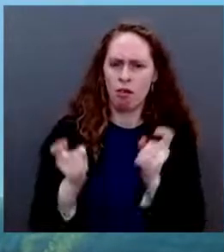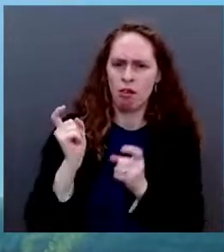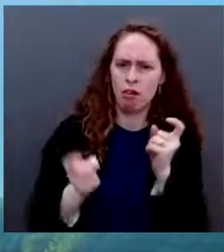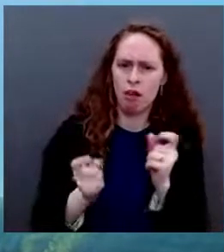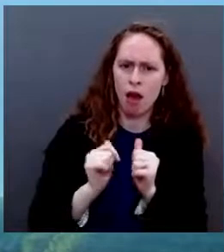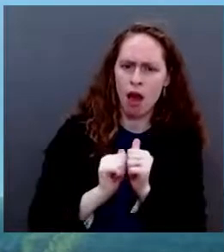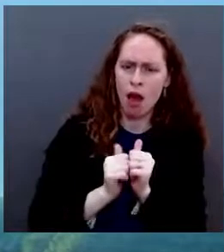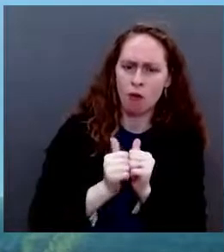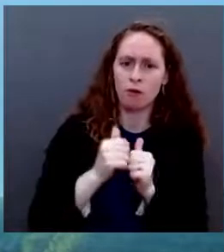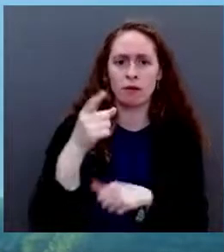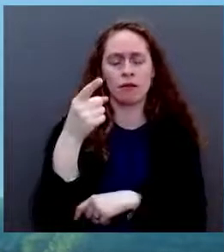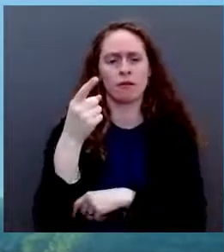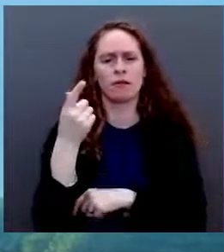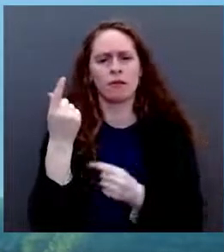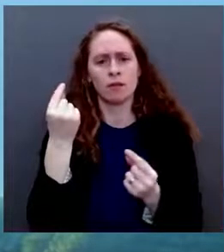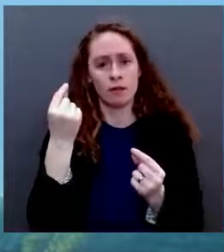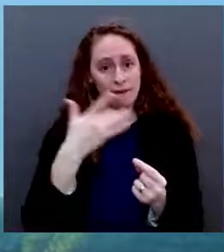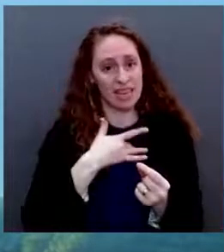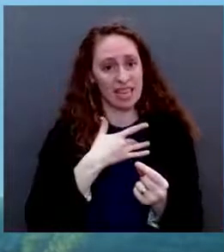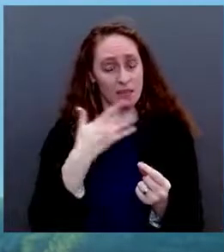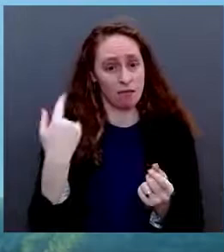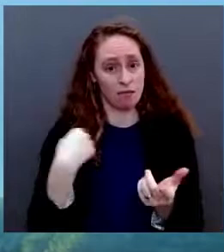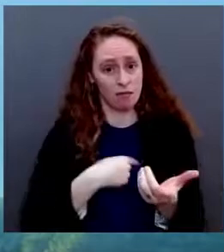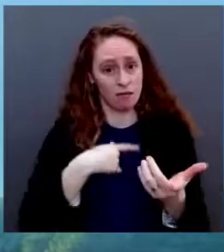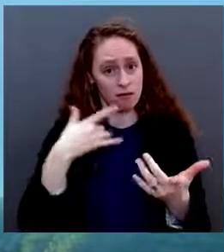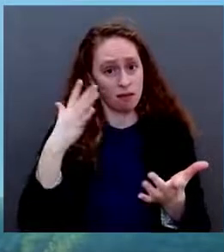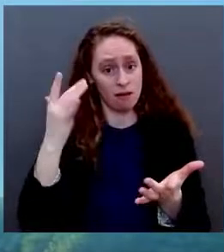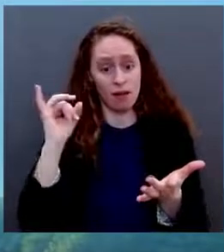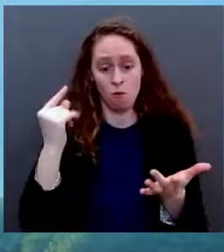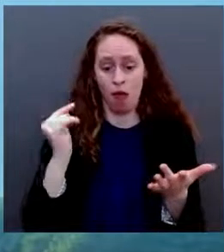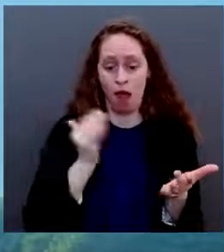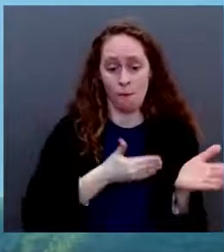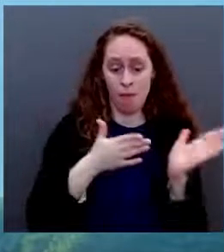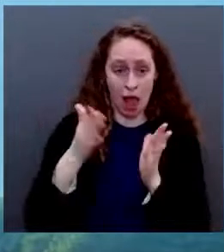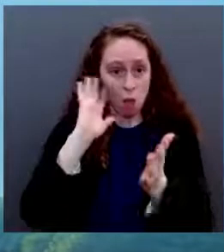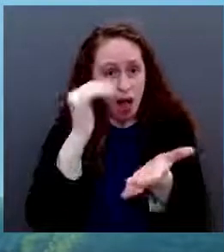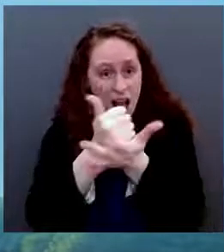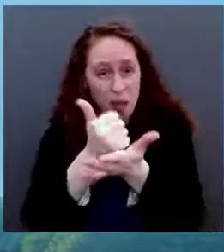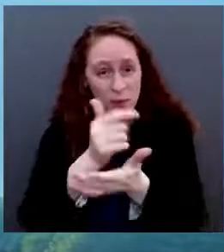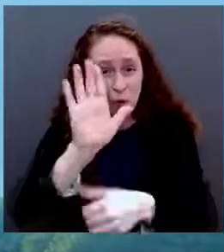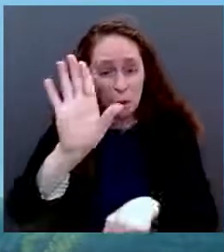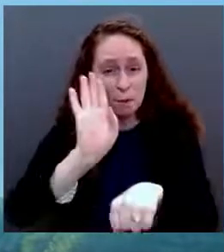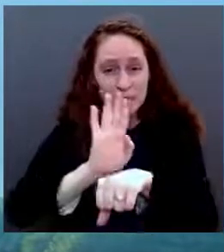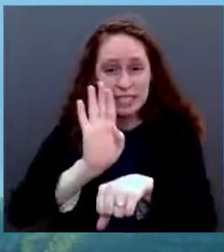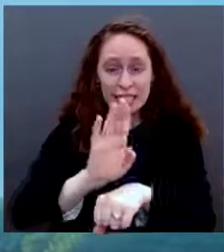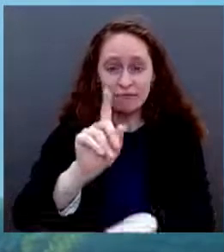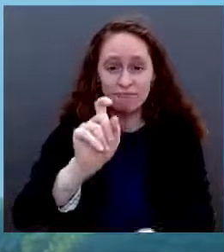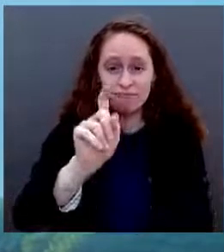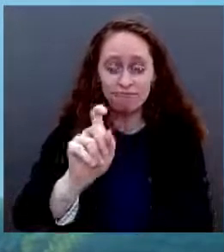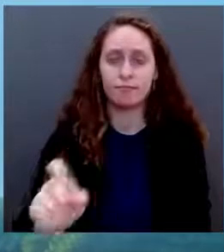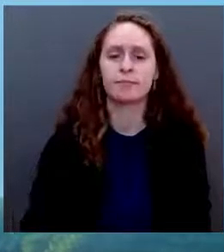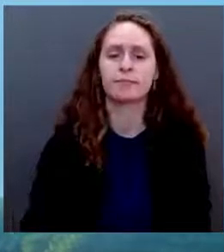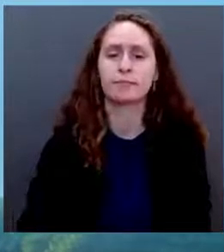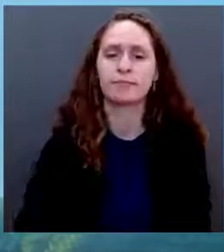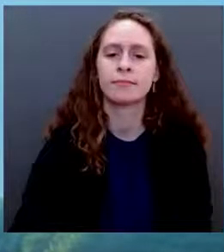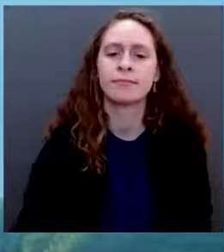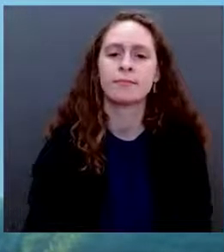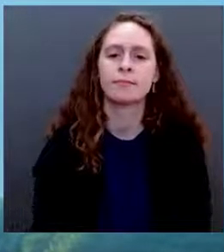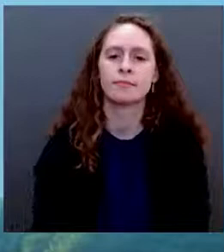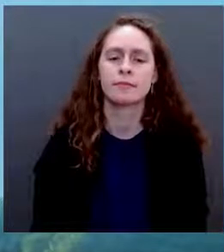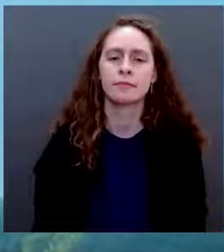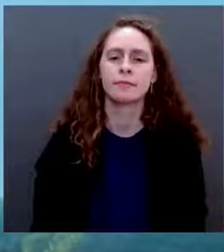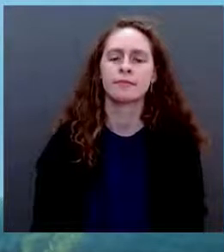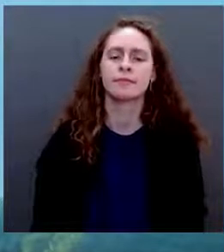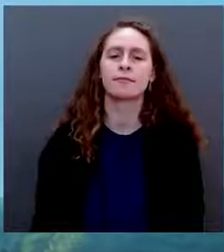Well, thank you. Thank you, Mr. President, for taking on this very critical issue for rural